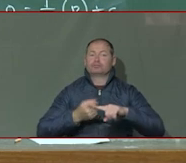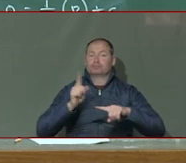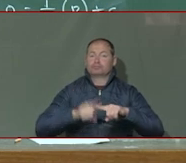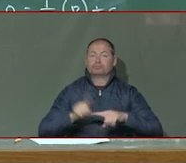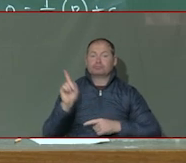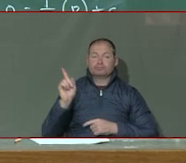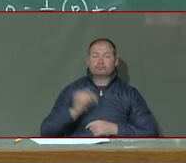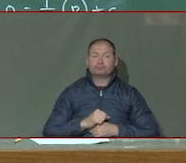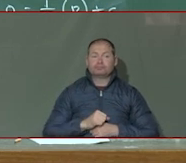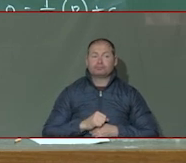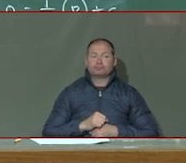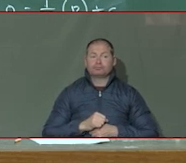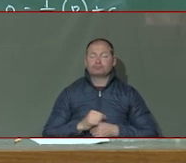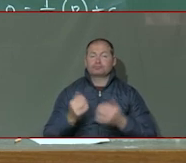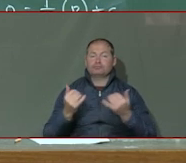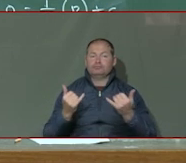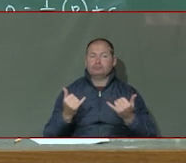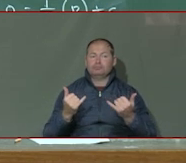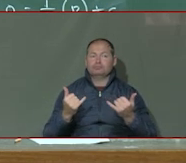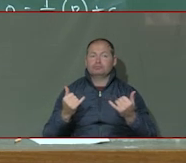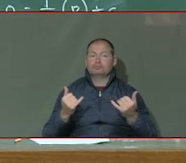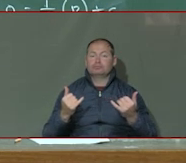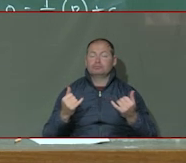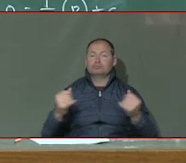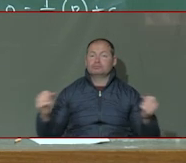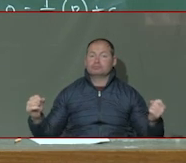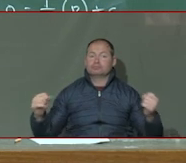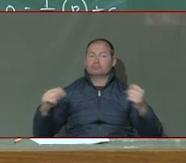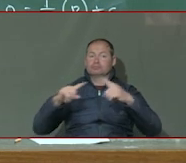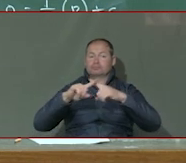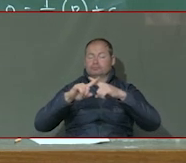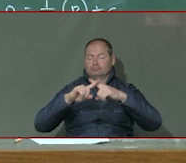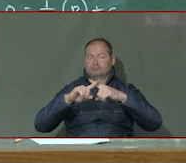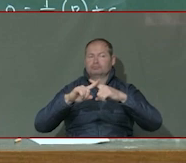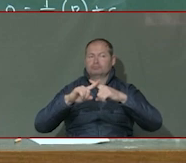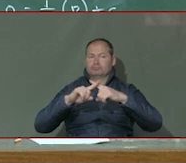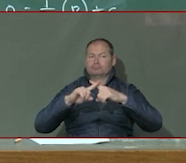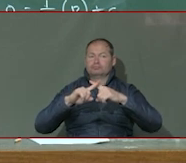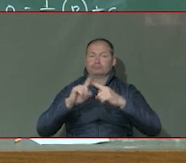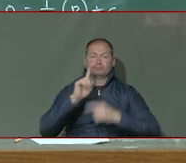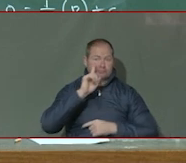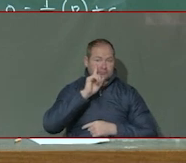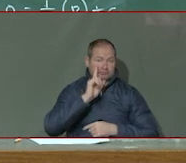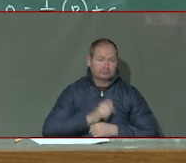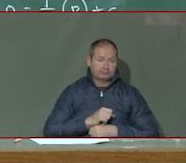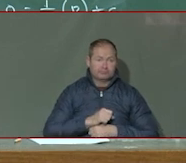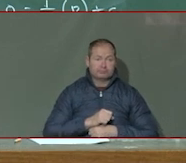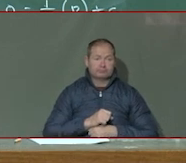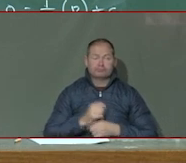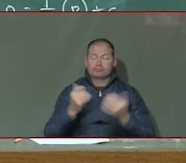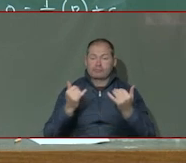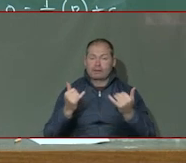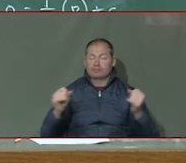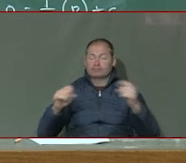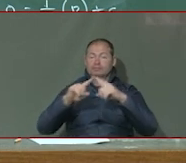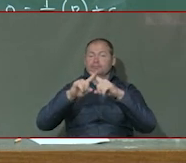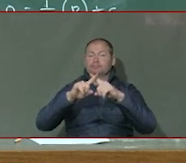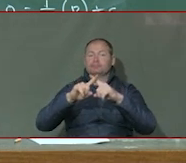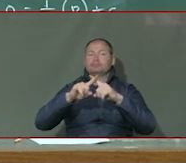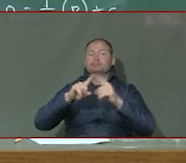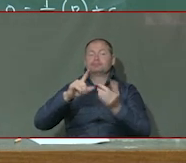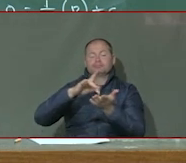the diagonals of a parallelogram bisect each other, correct? So the point of intersection is the midpoint